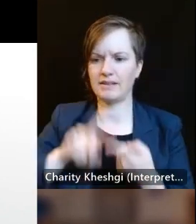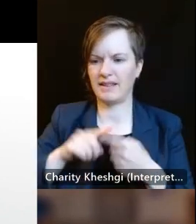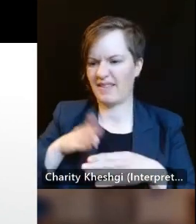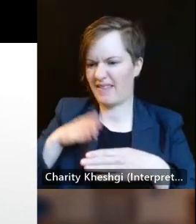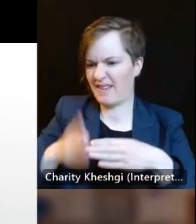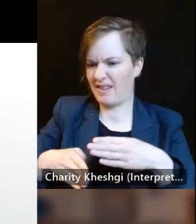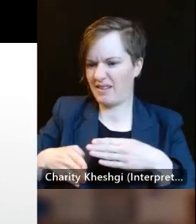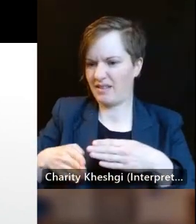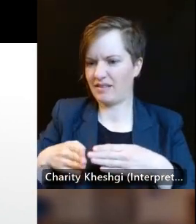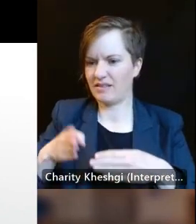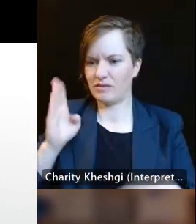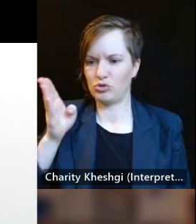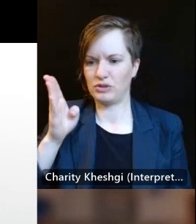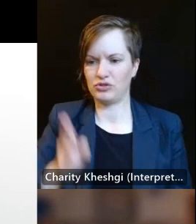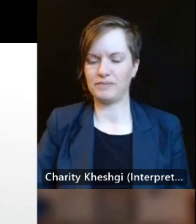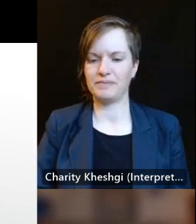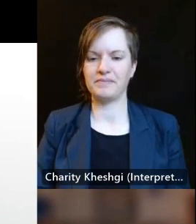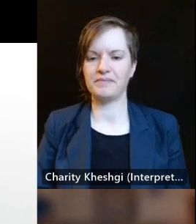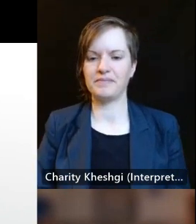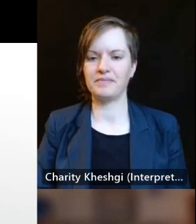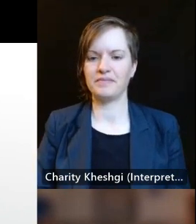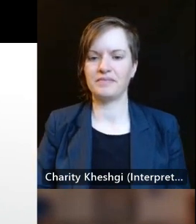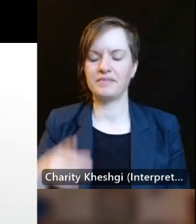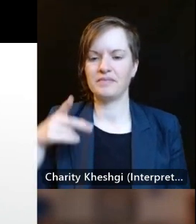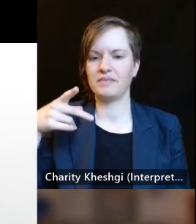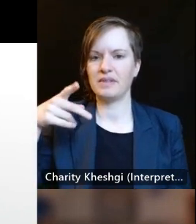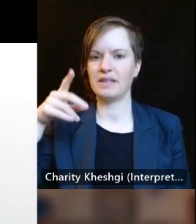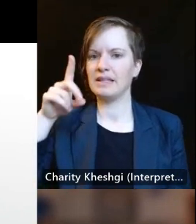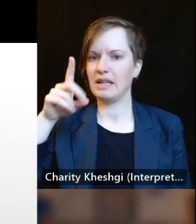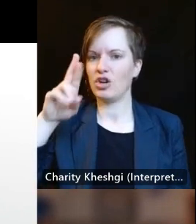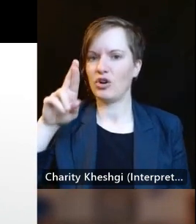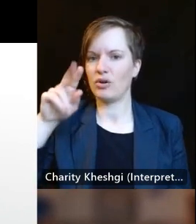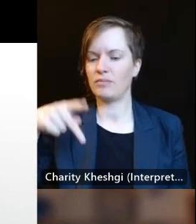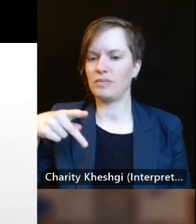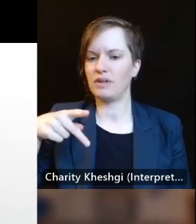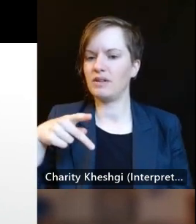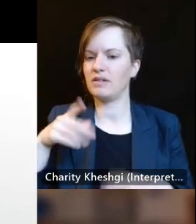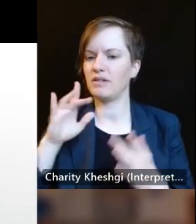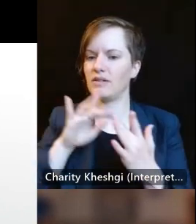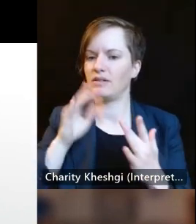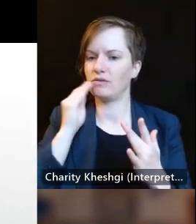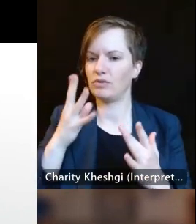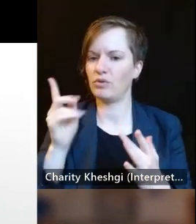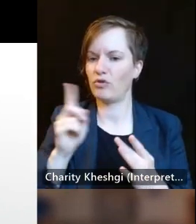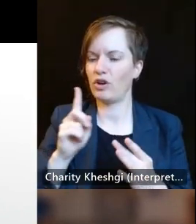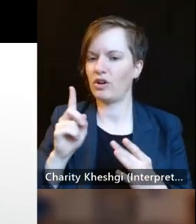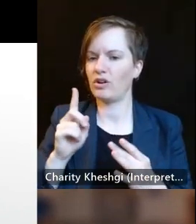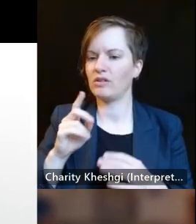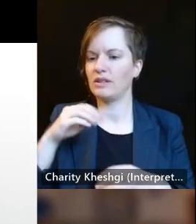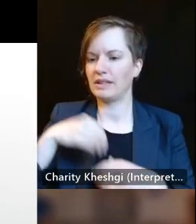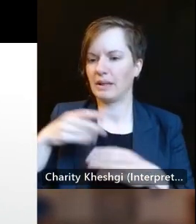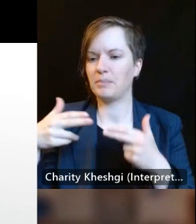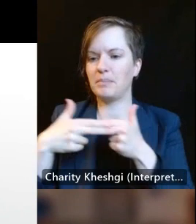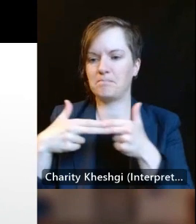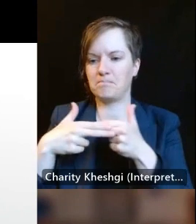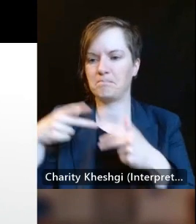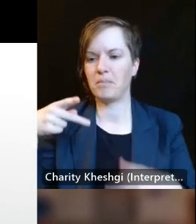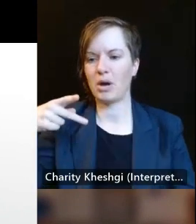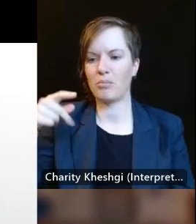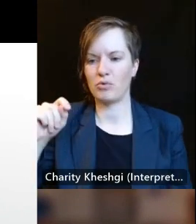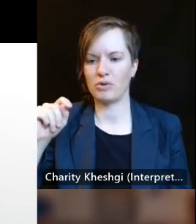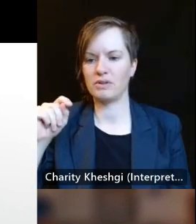DRP's contact information is included in the webinar PowerPoint, and you can contact us after the presentation if you have